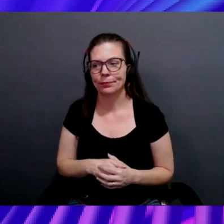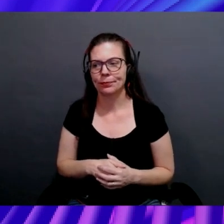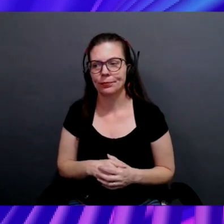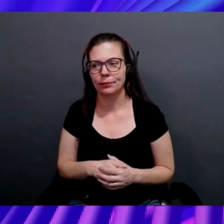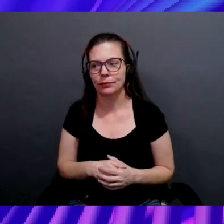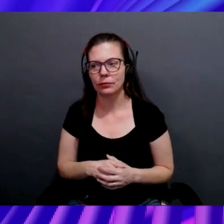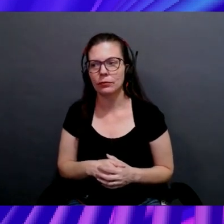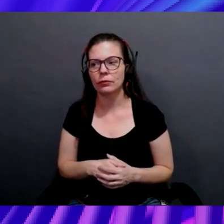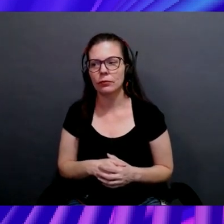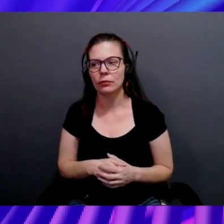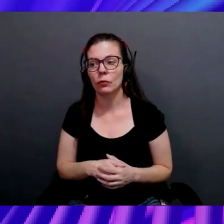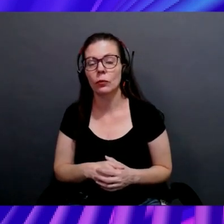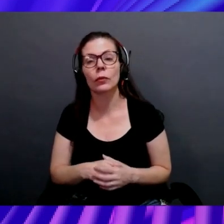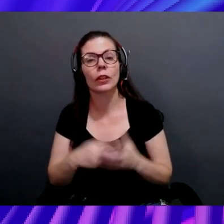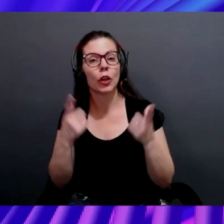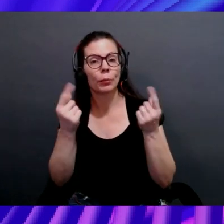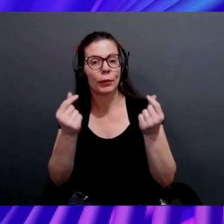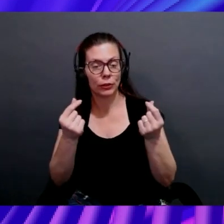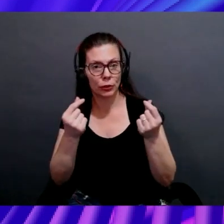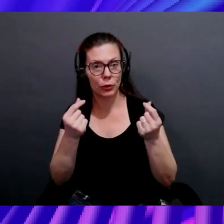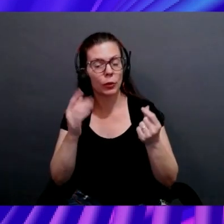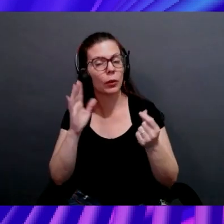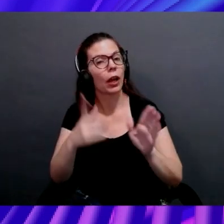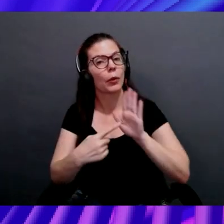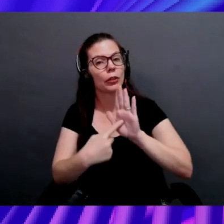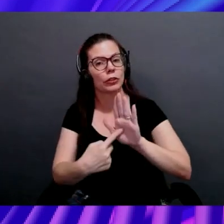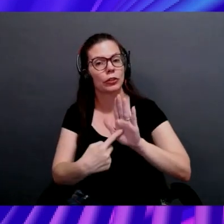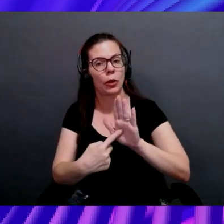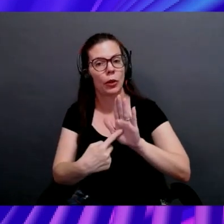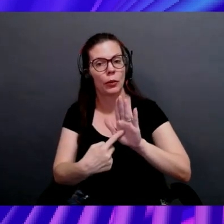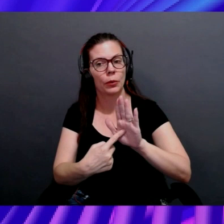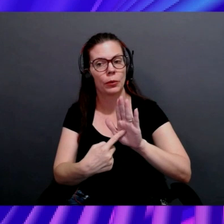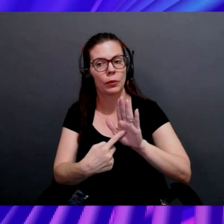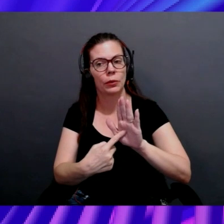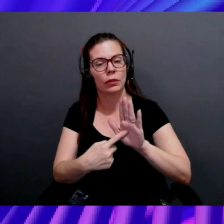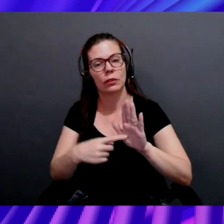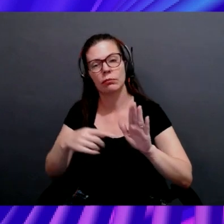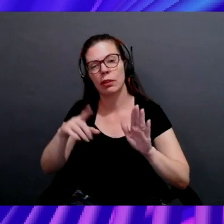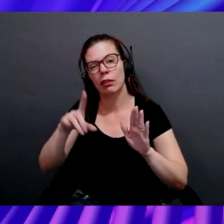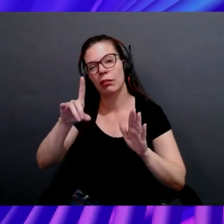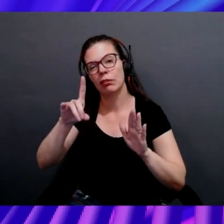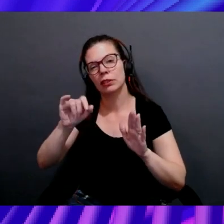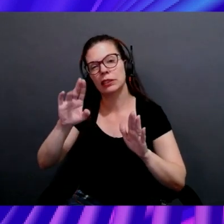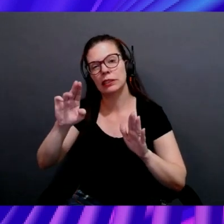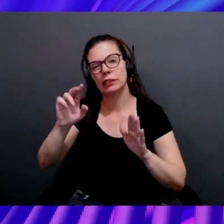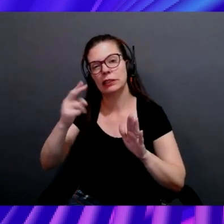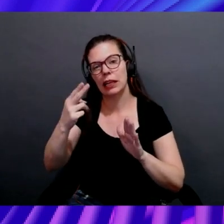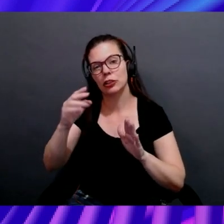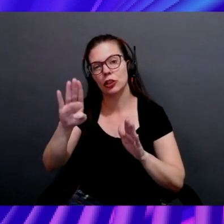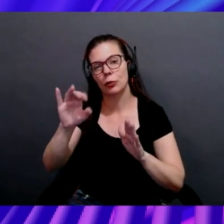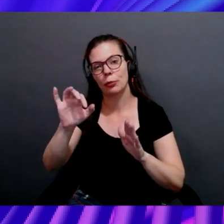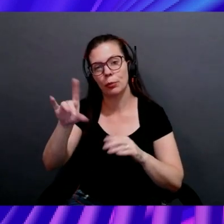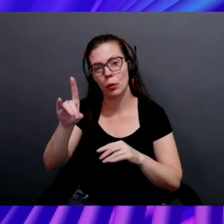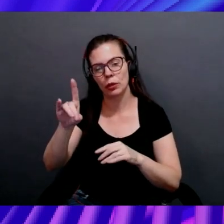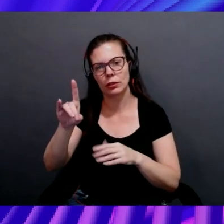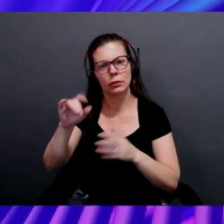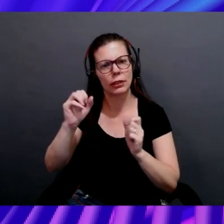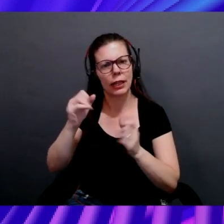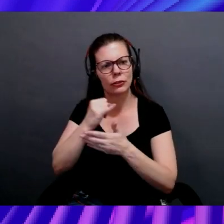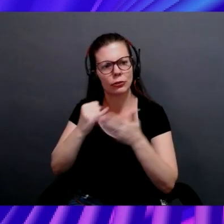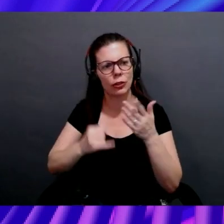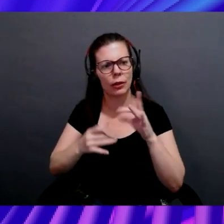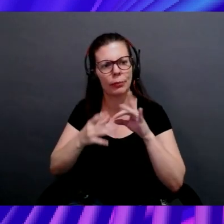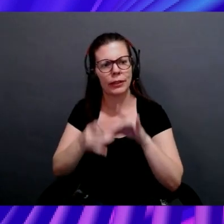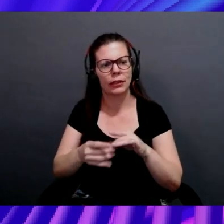So what I'm going to do is I'm actually going to show a bit of a dashboard view that we can also draw based on what's actually taking